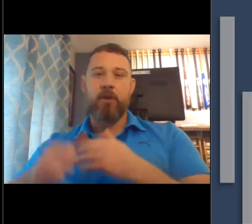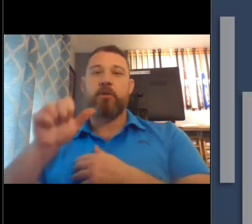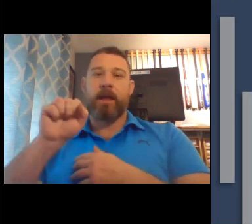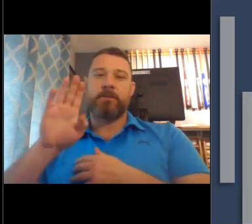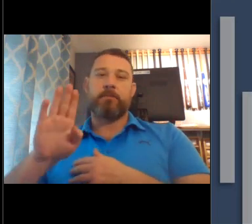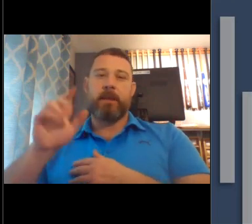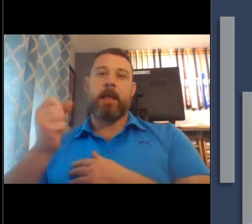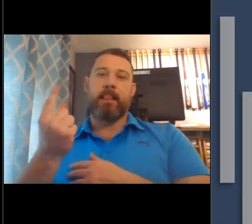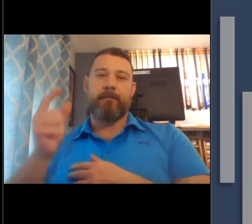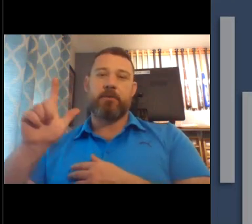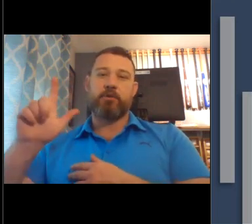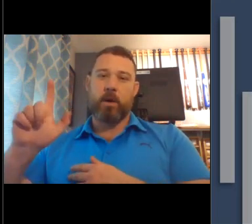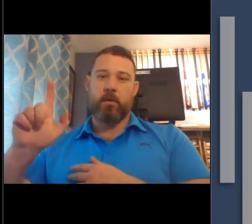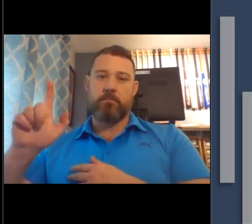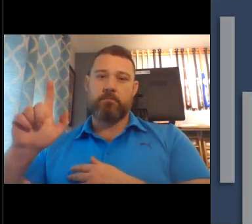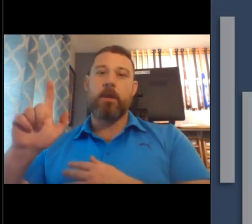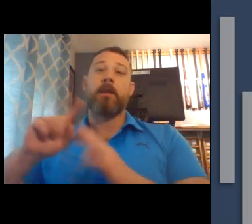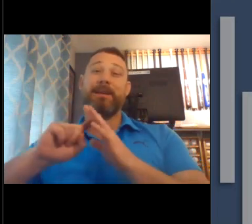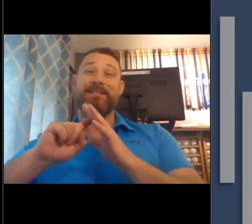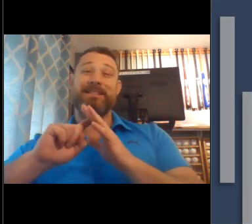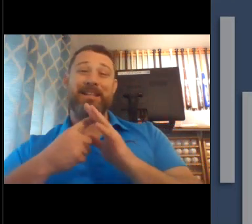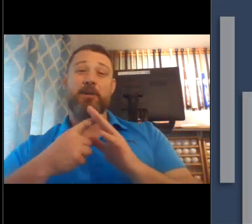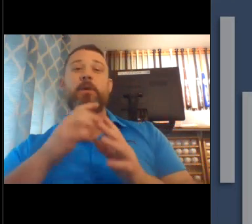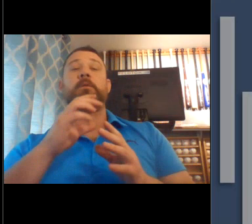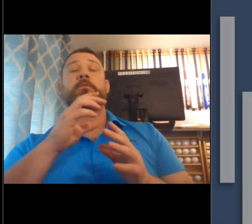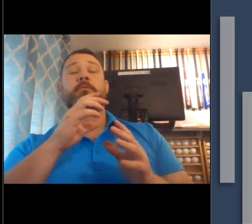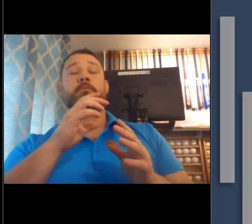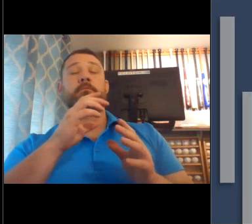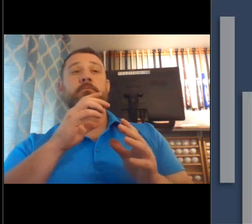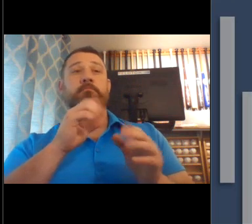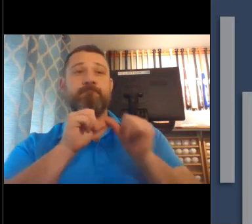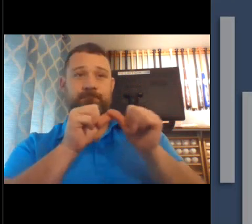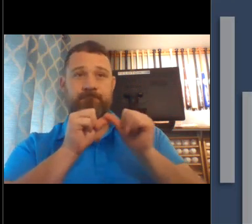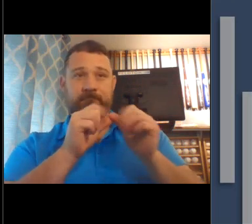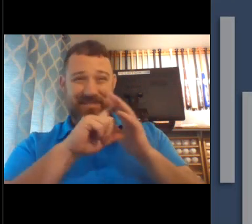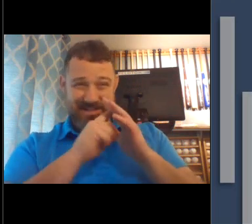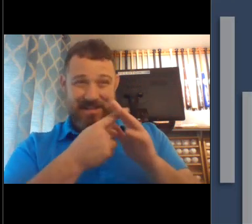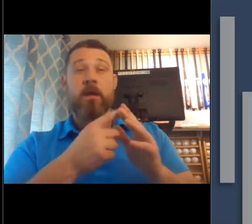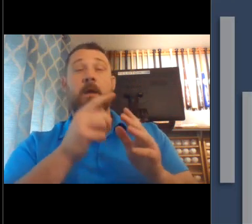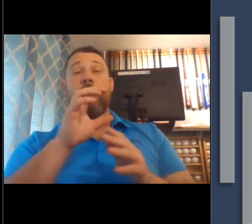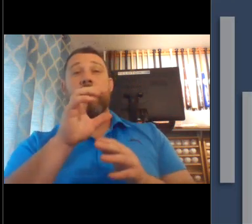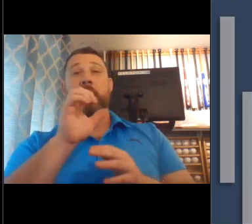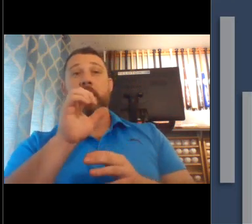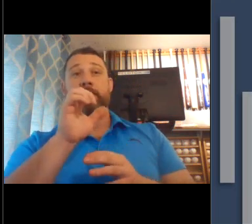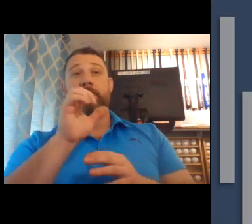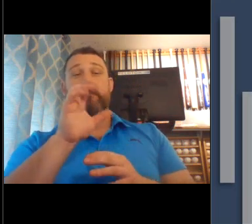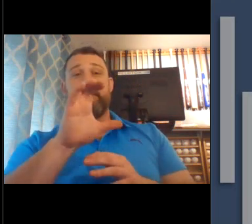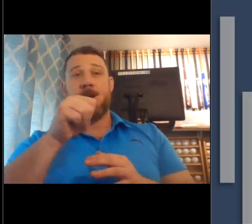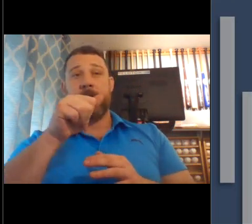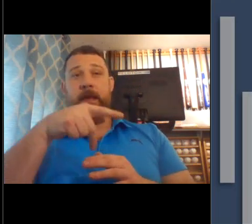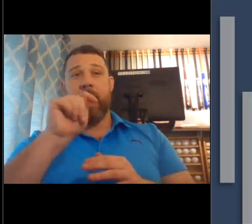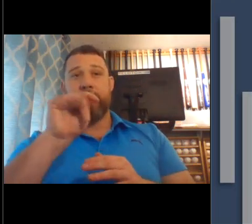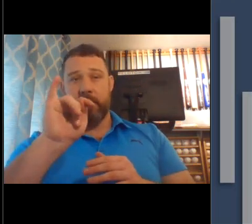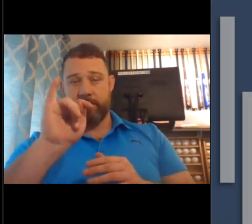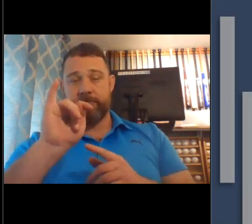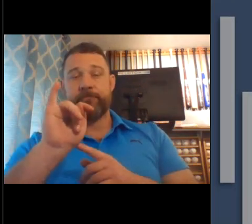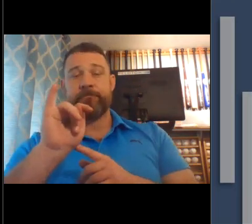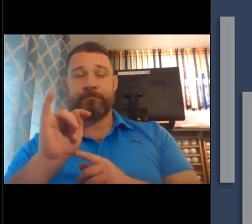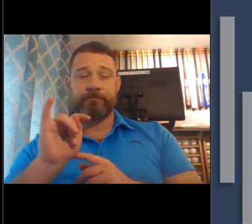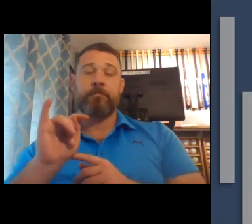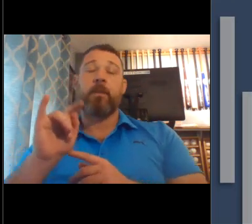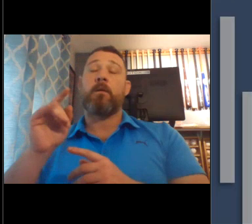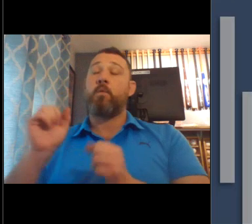as well as continuing our implementation of CAPTI. In the meantime, we will continue to work closely with our state, local, and regional